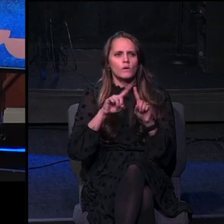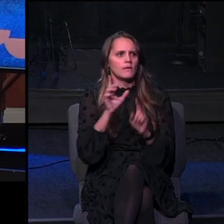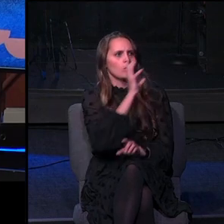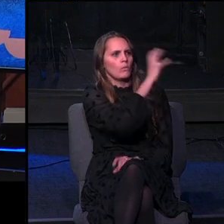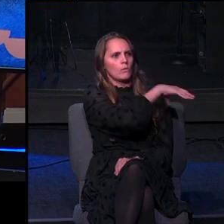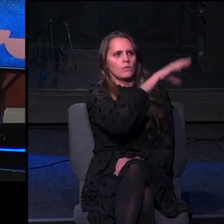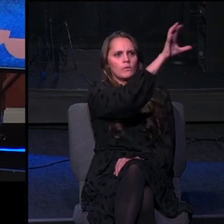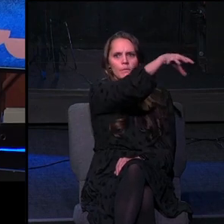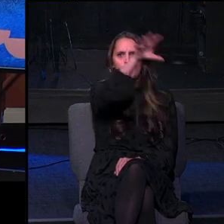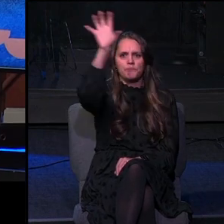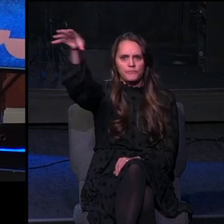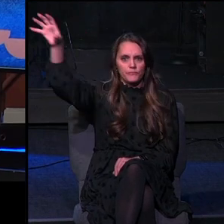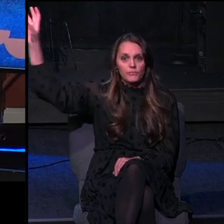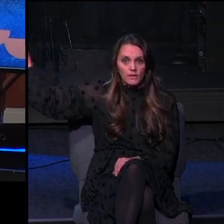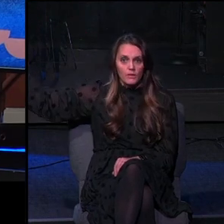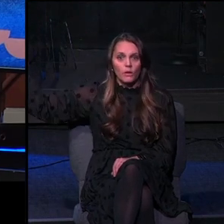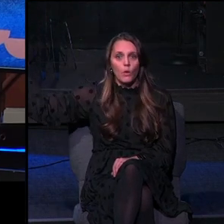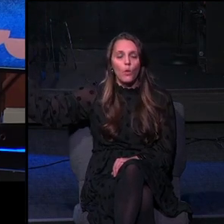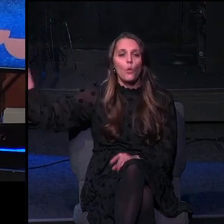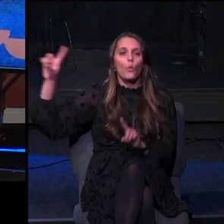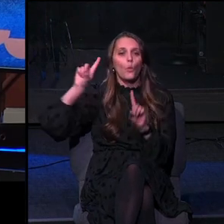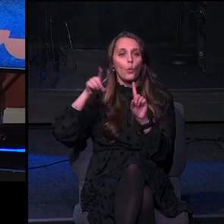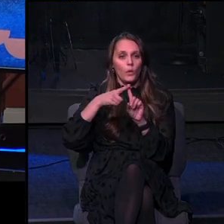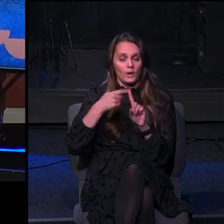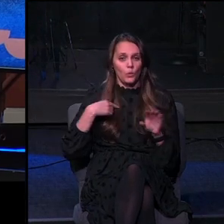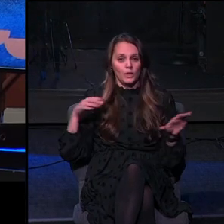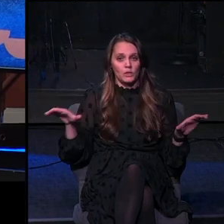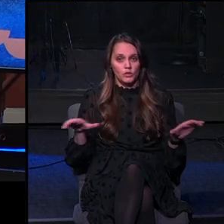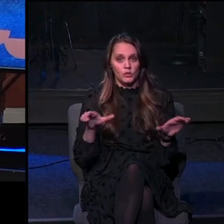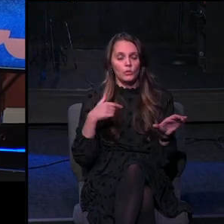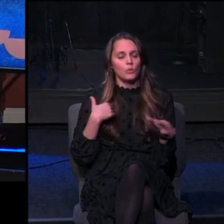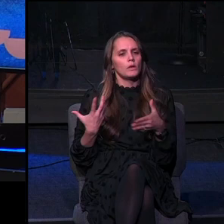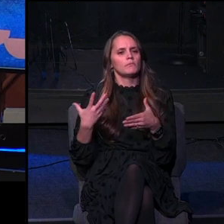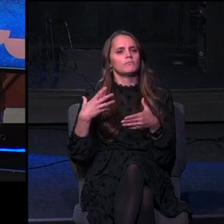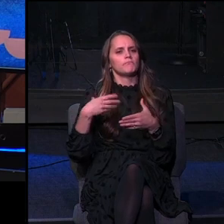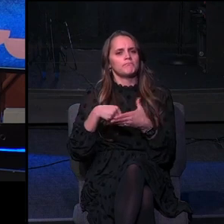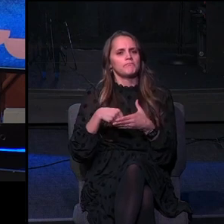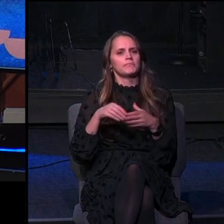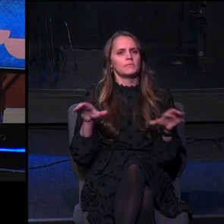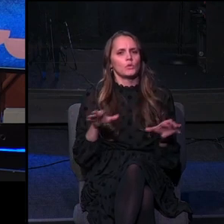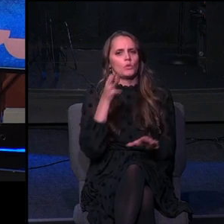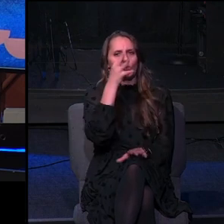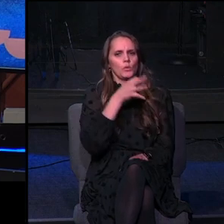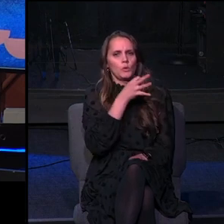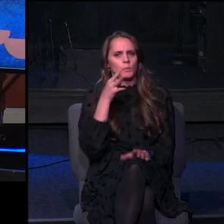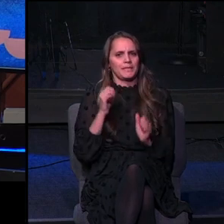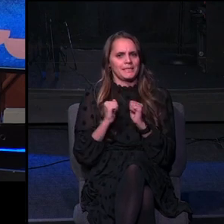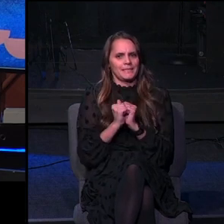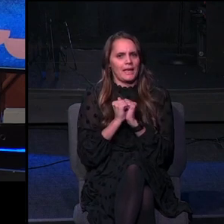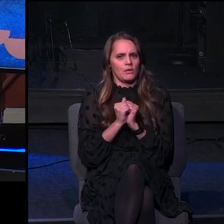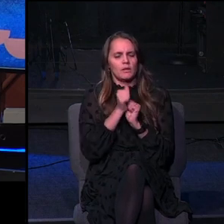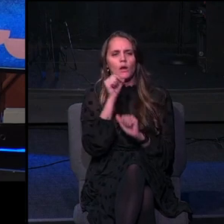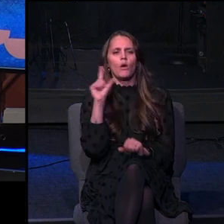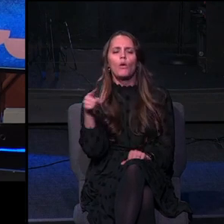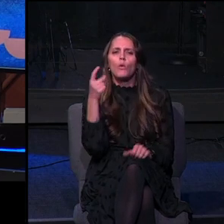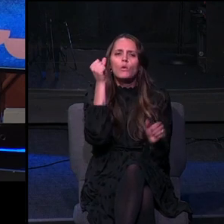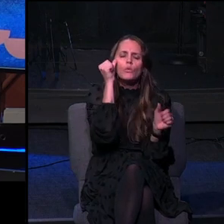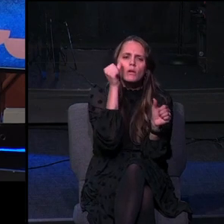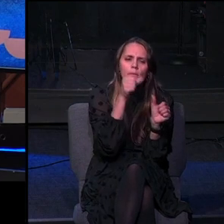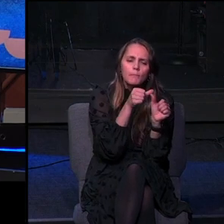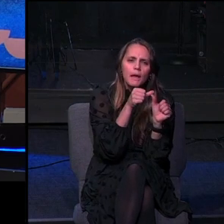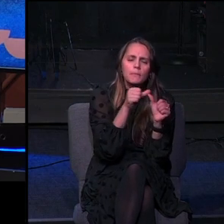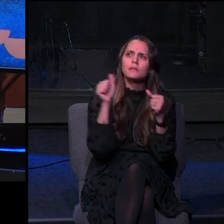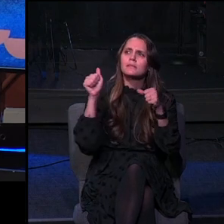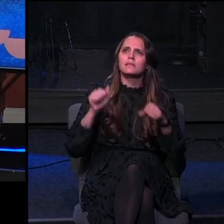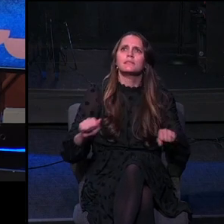back. When we do this, when we partake in communion together, we not only remember the sacrifice that